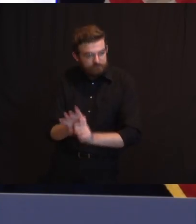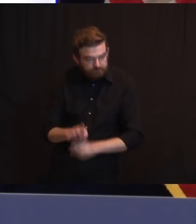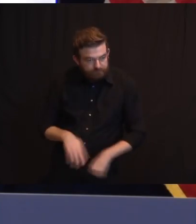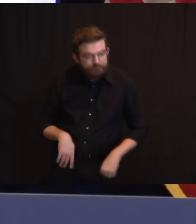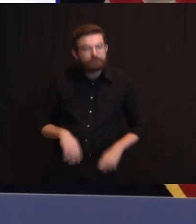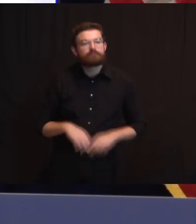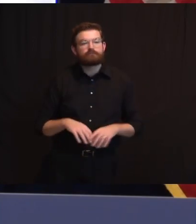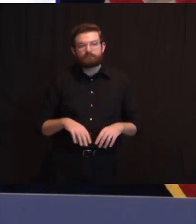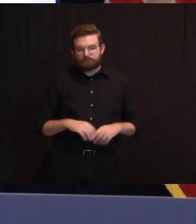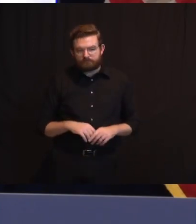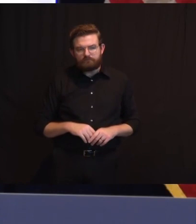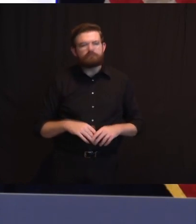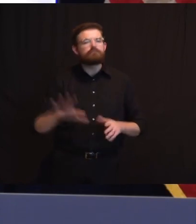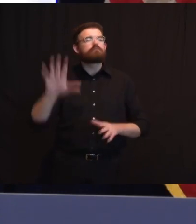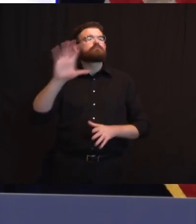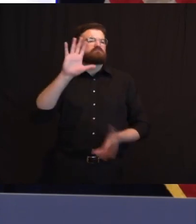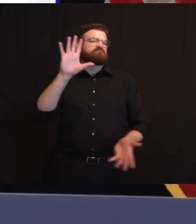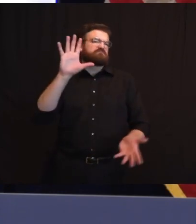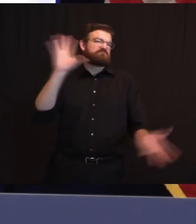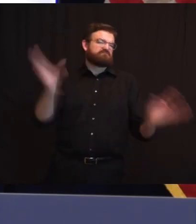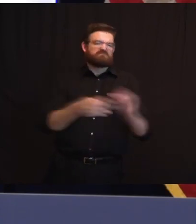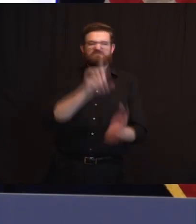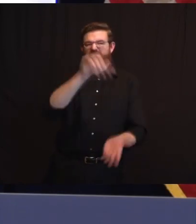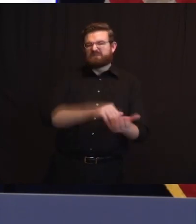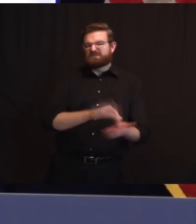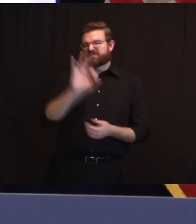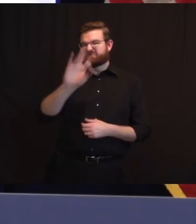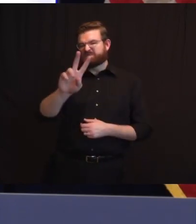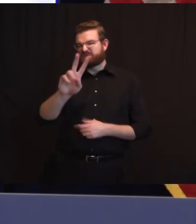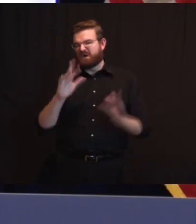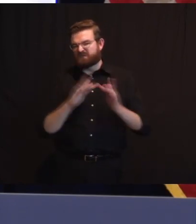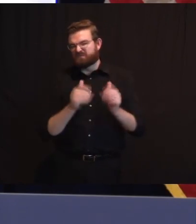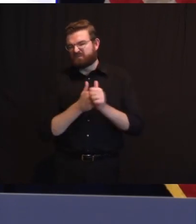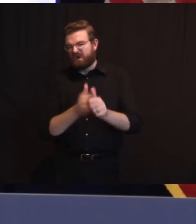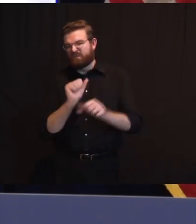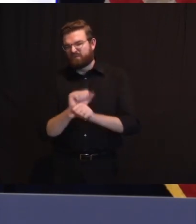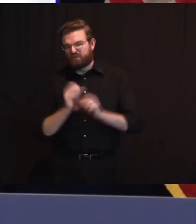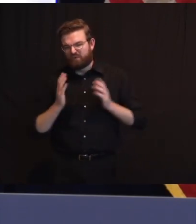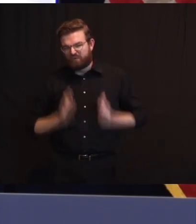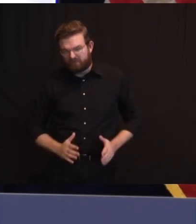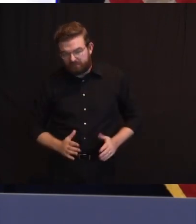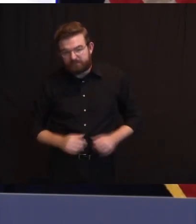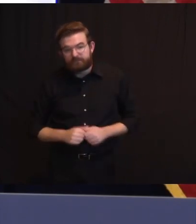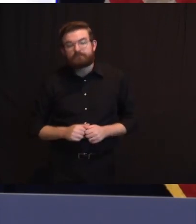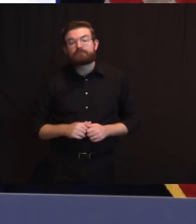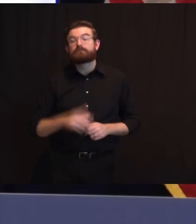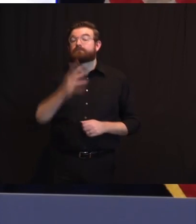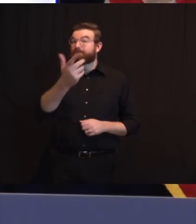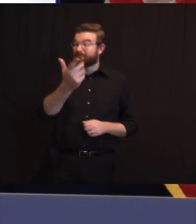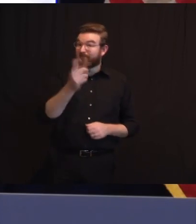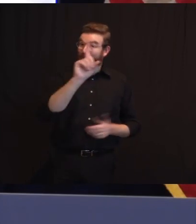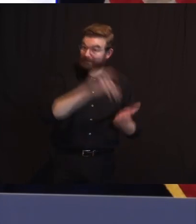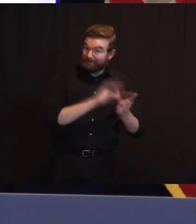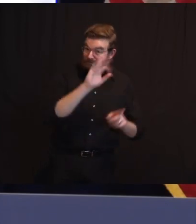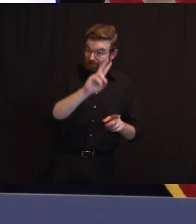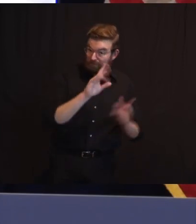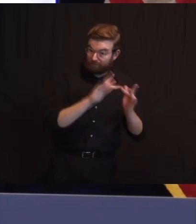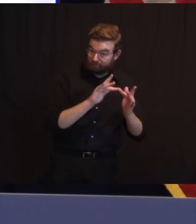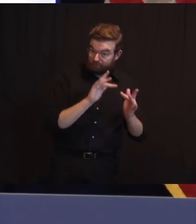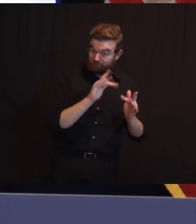Recognizing that the demand for contact tracer capacity could reach into the thousands, the department solicited vendor proposals to help